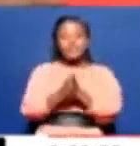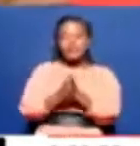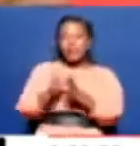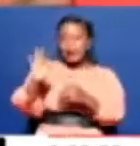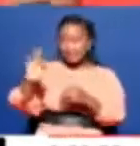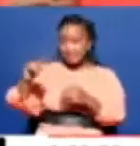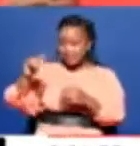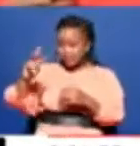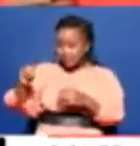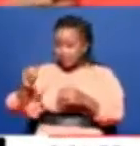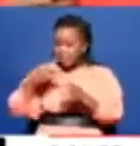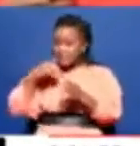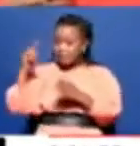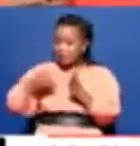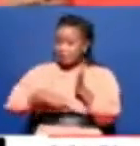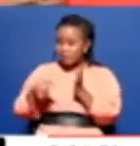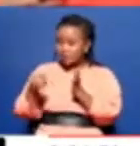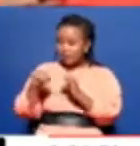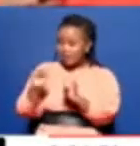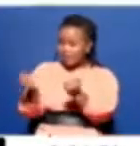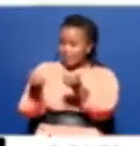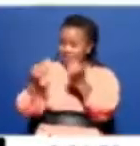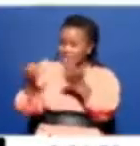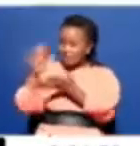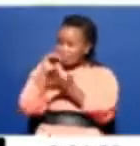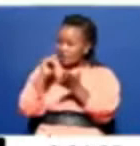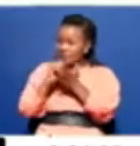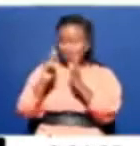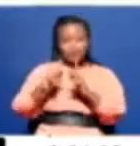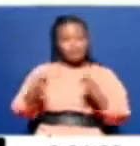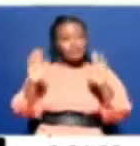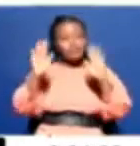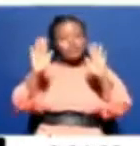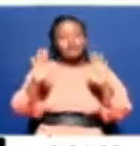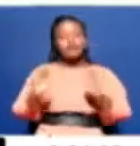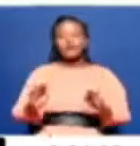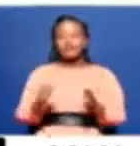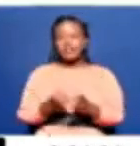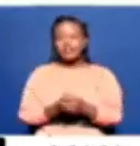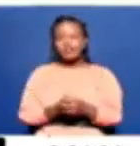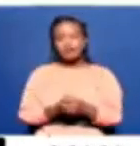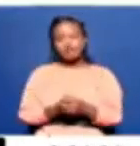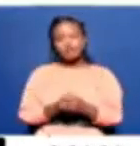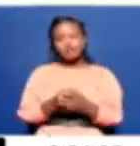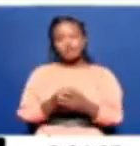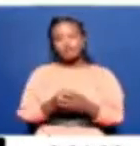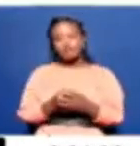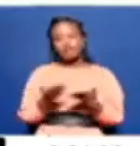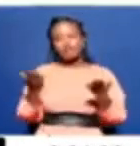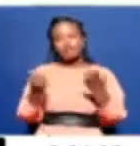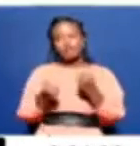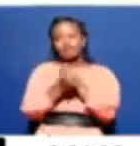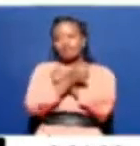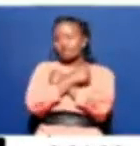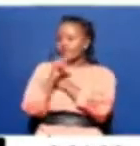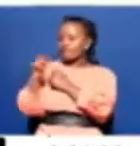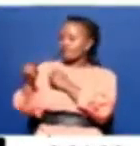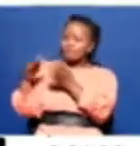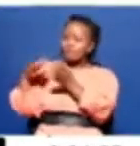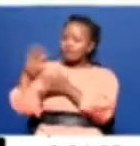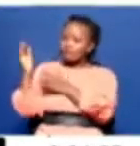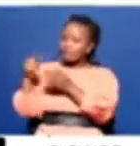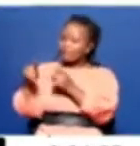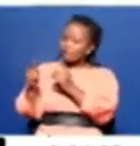has played a major role in their success. The reason as to why I love you is because you're loving, you're caring. She cooks for